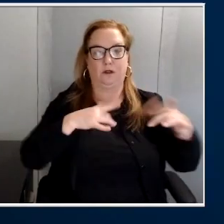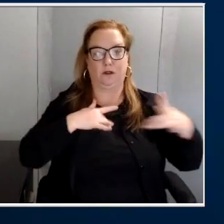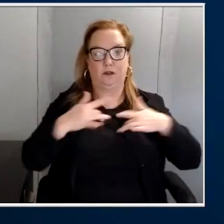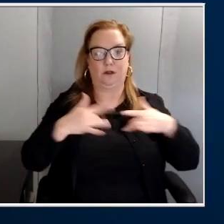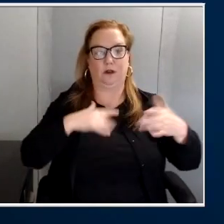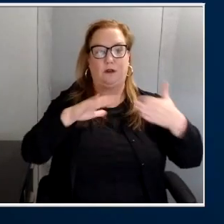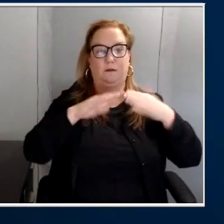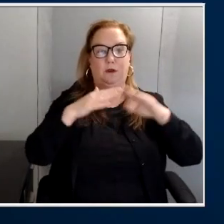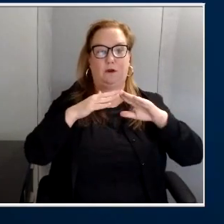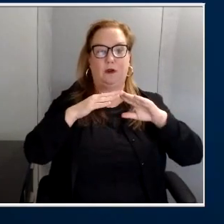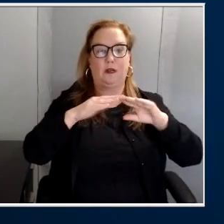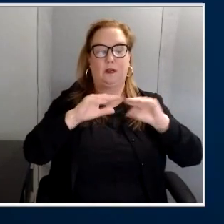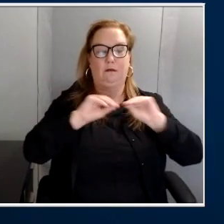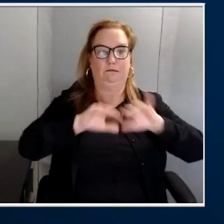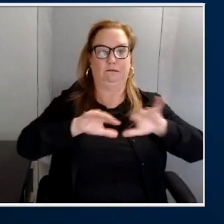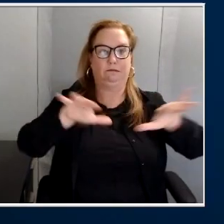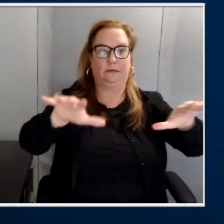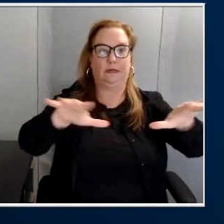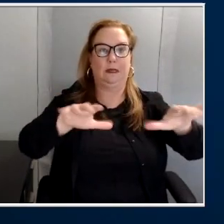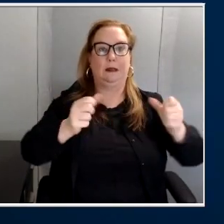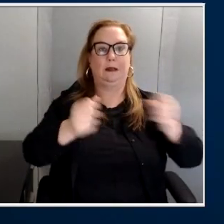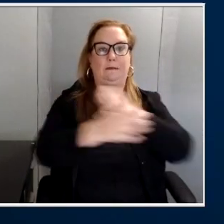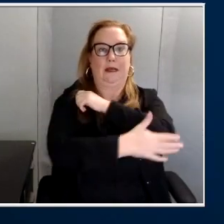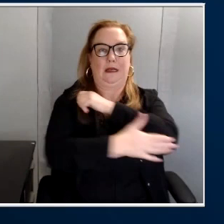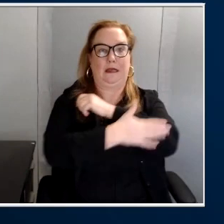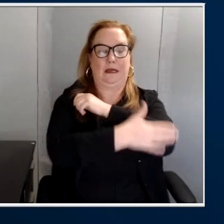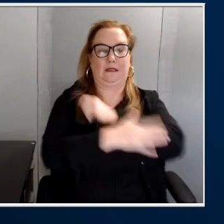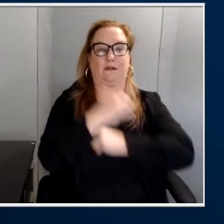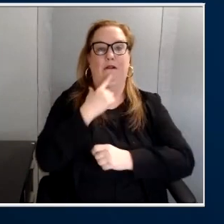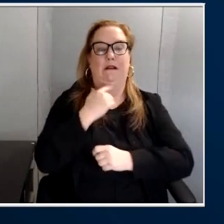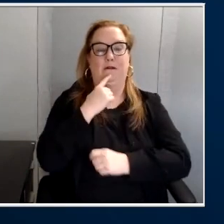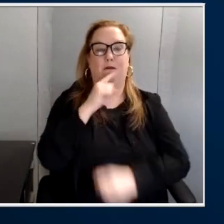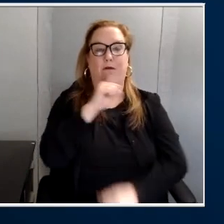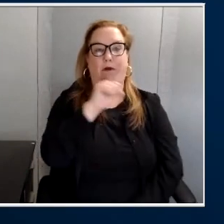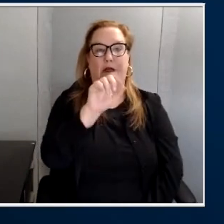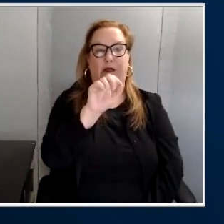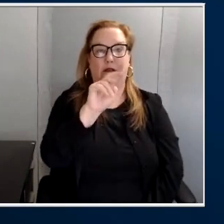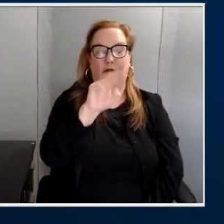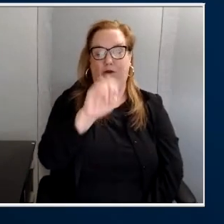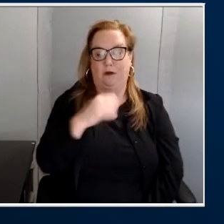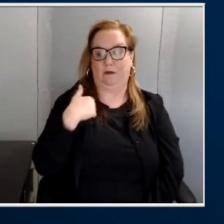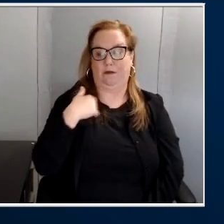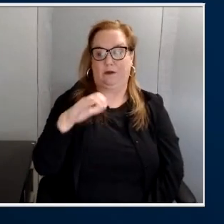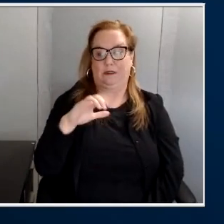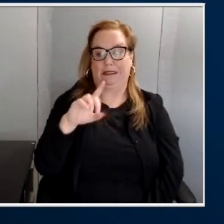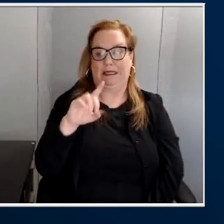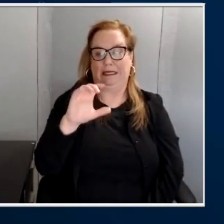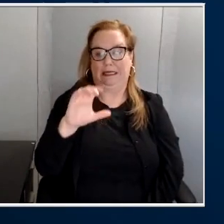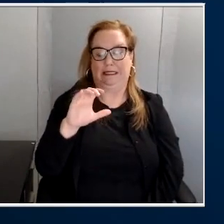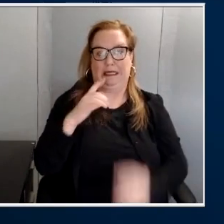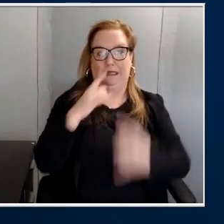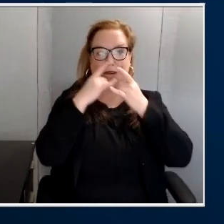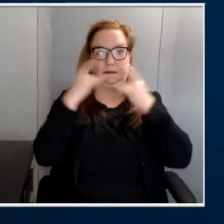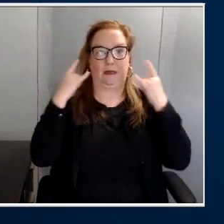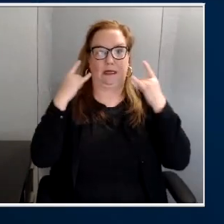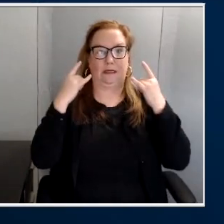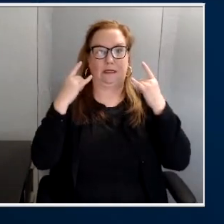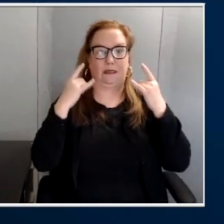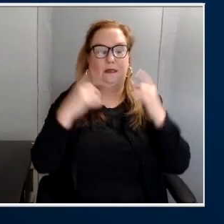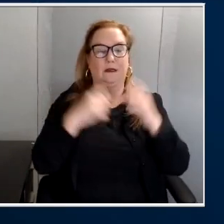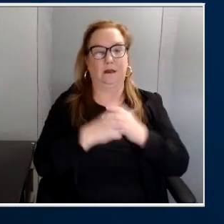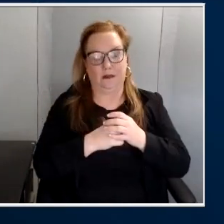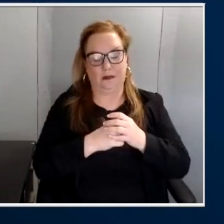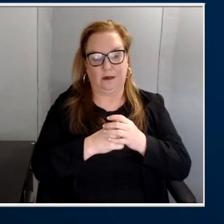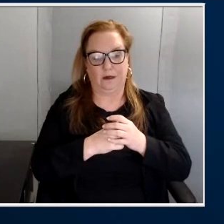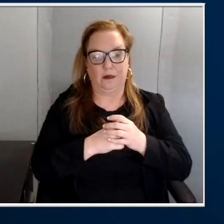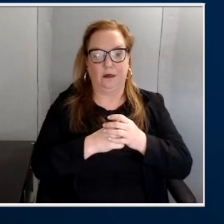transmission that many counties are back into the red zone, which historically the CDC has said put on masks. I don't think nobody's arguing at that point at the moment,